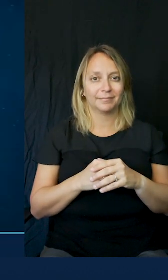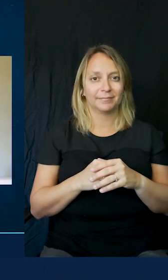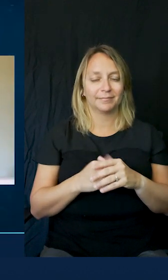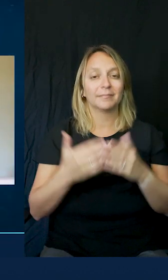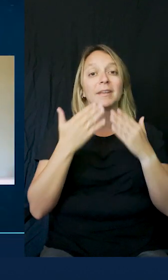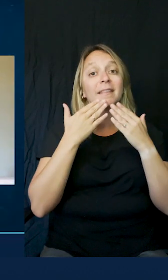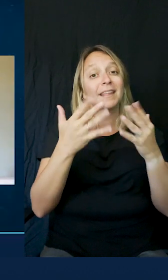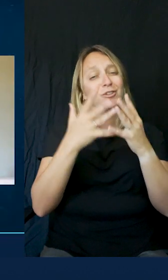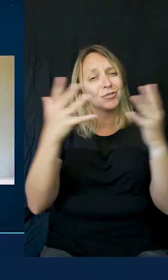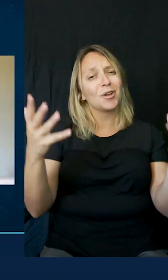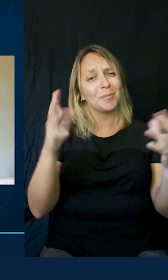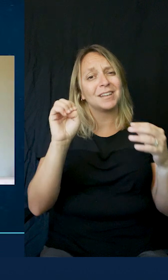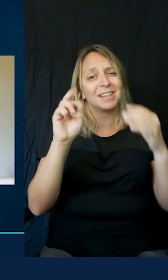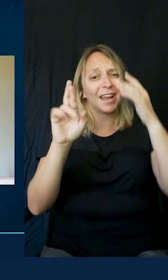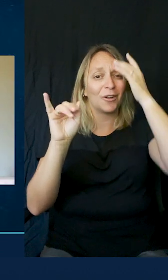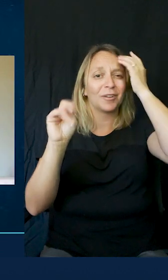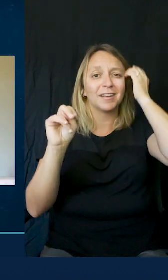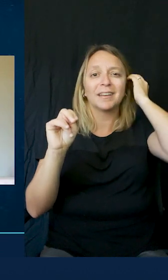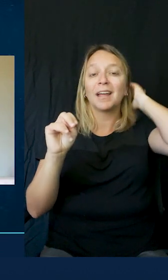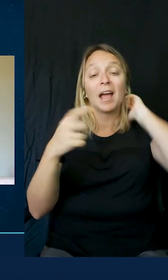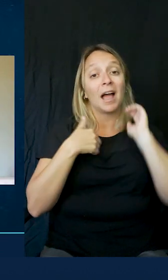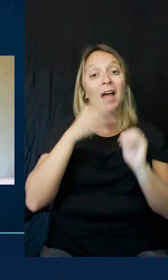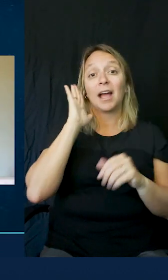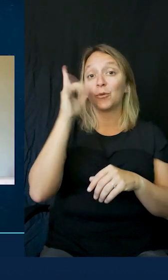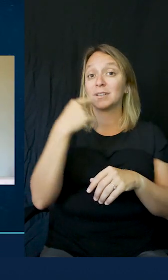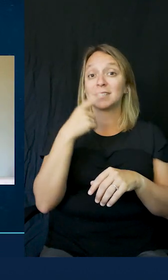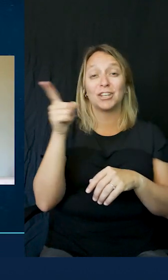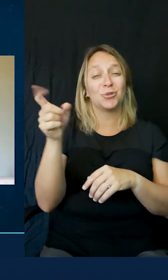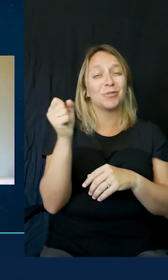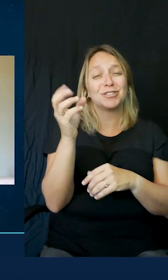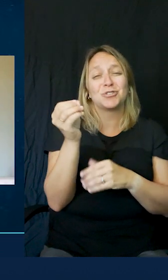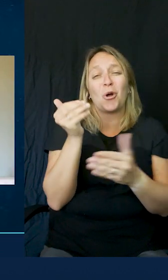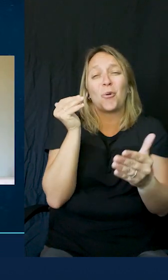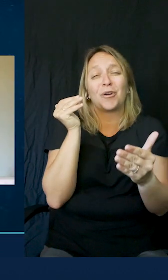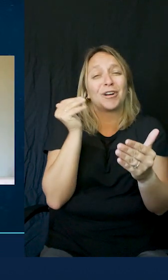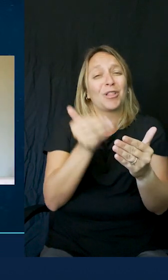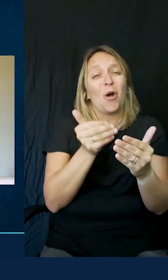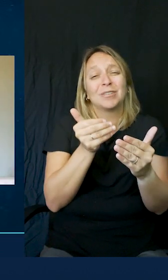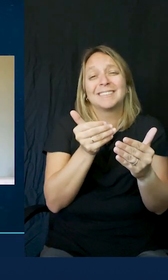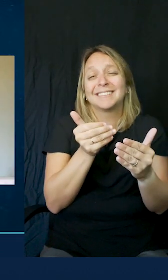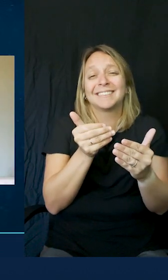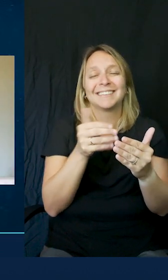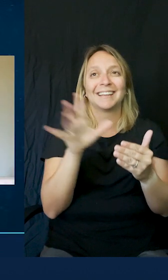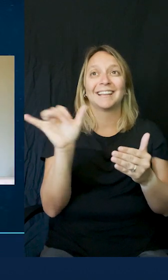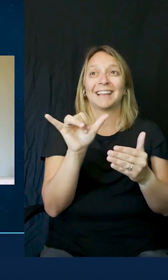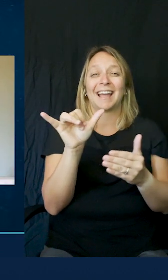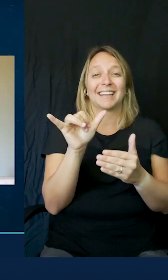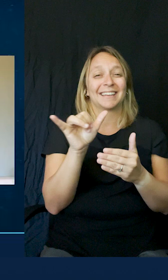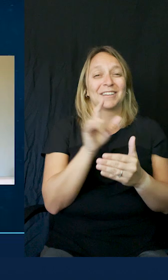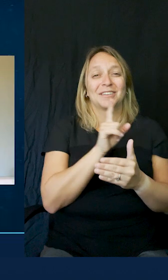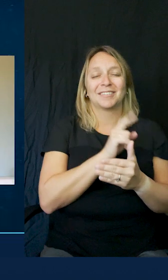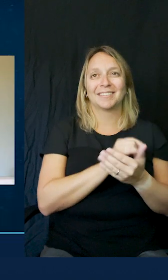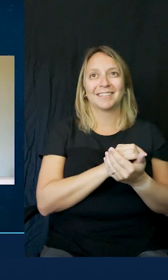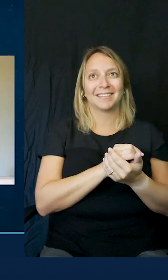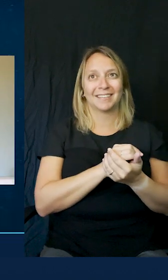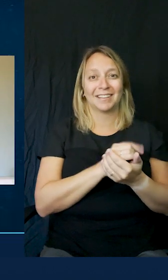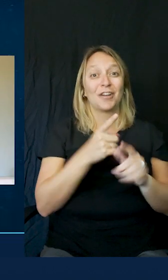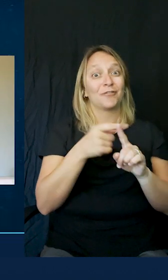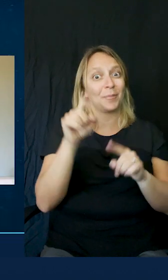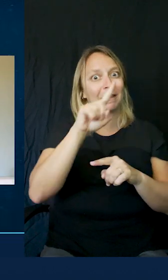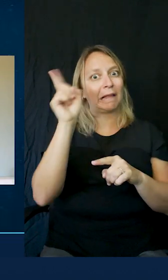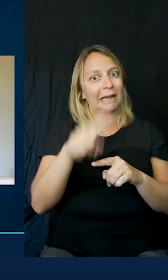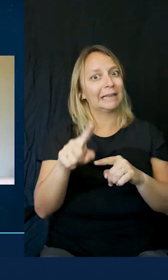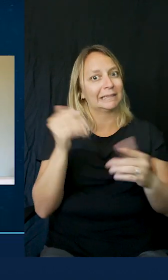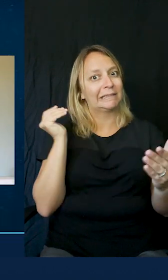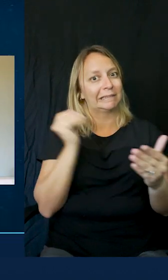Thank you so much, Erin. I will say you were so close, like an electron's close from the lightning, but well